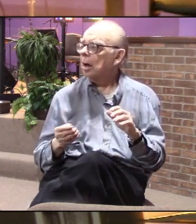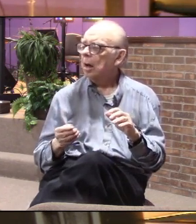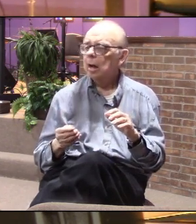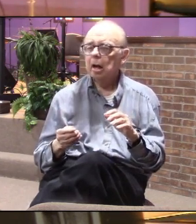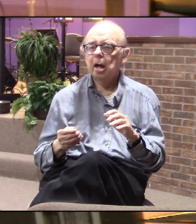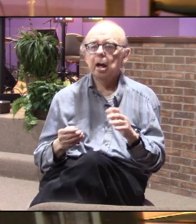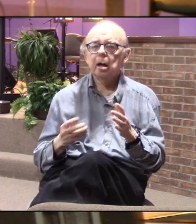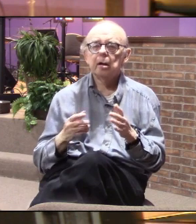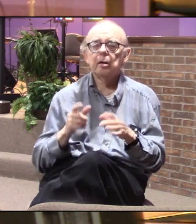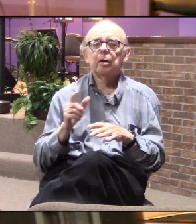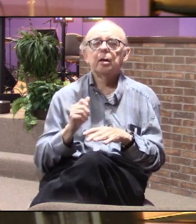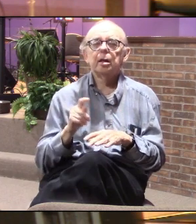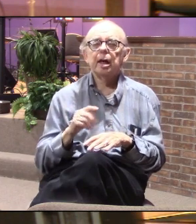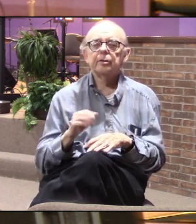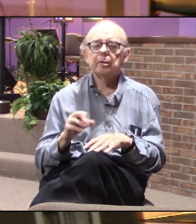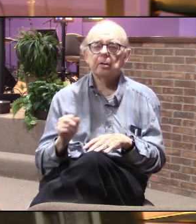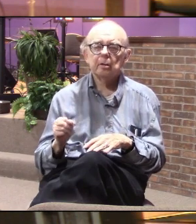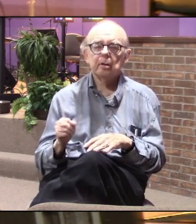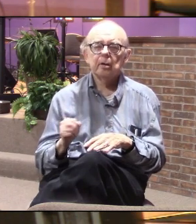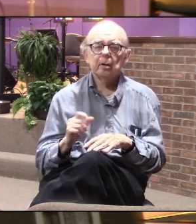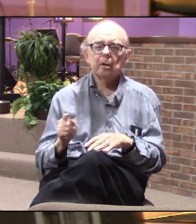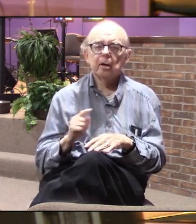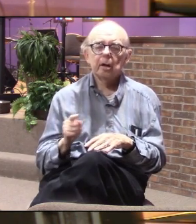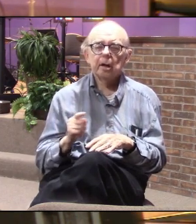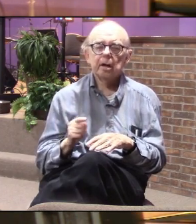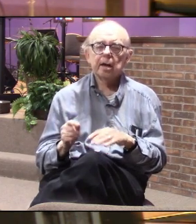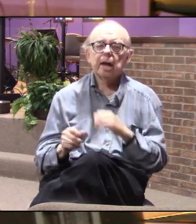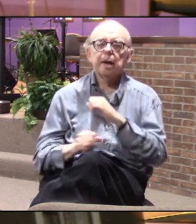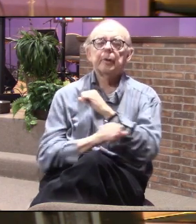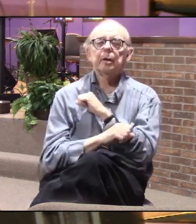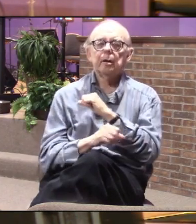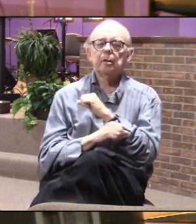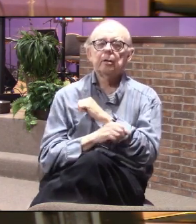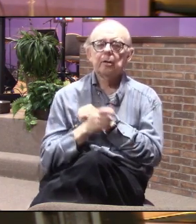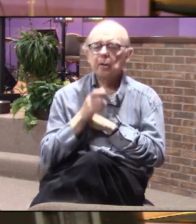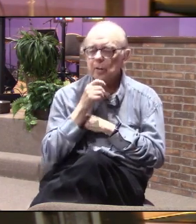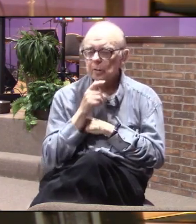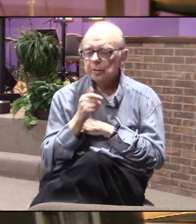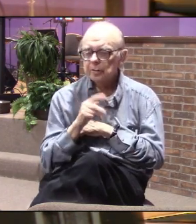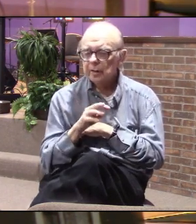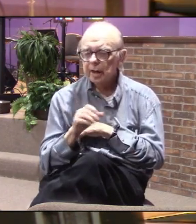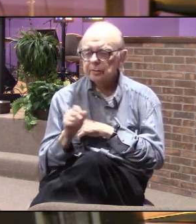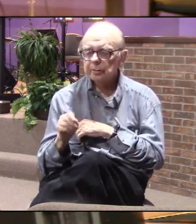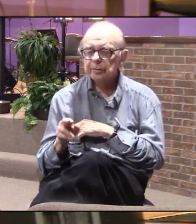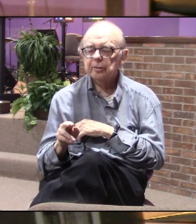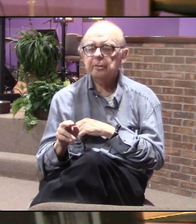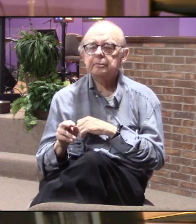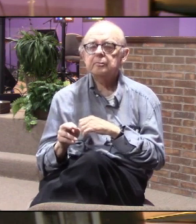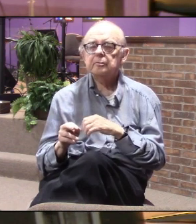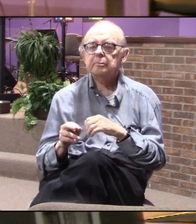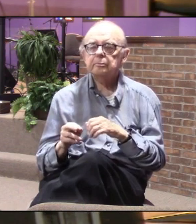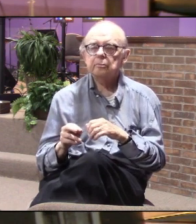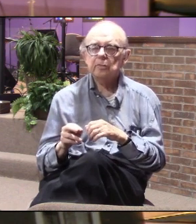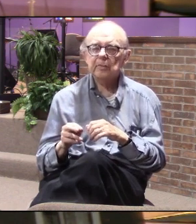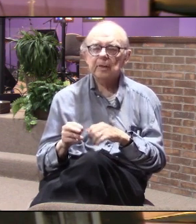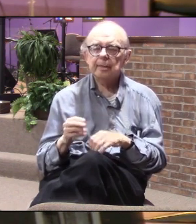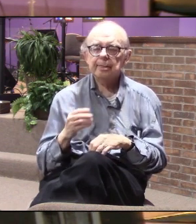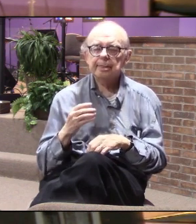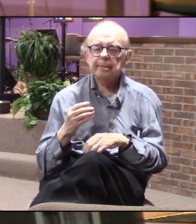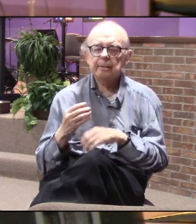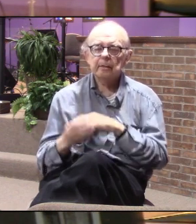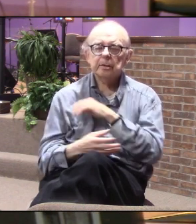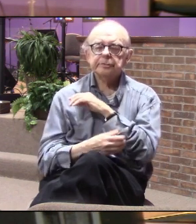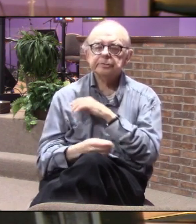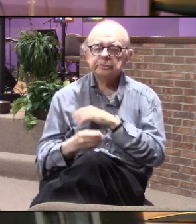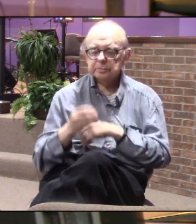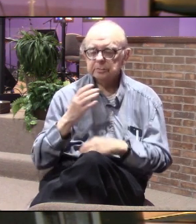or he saw Lazarus in the bosom of Abraham. Who was Lazarus? The poor man,